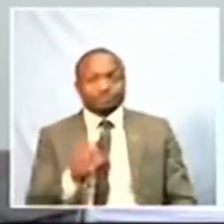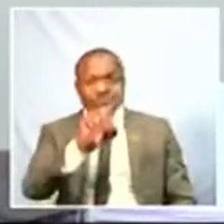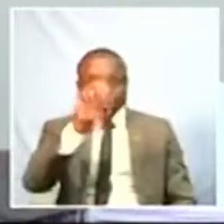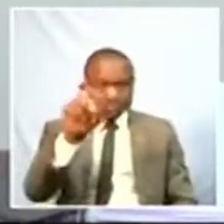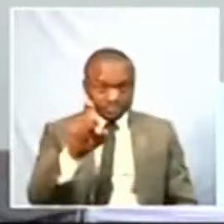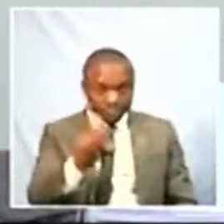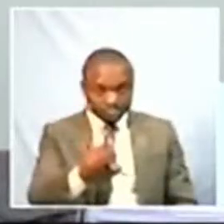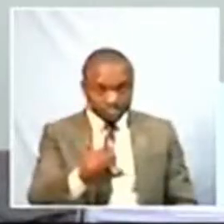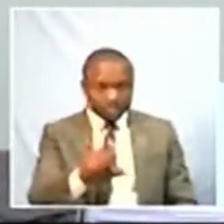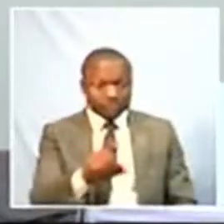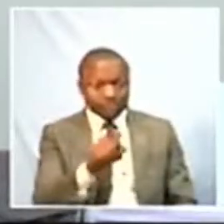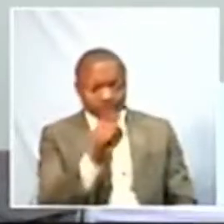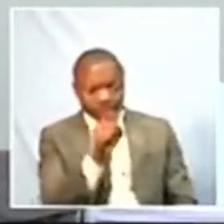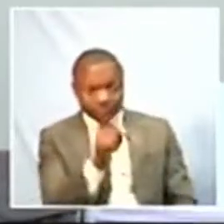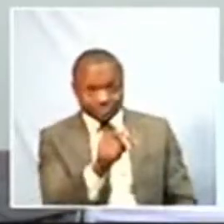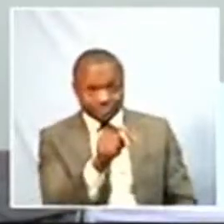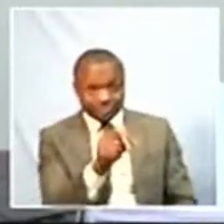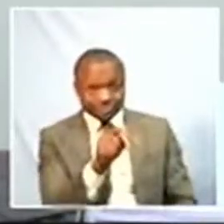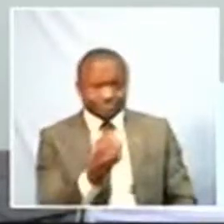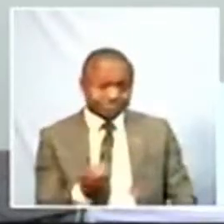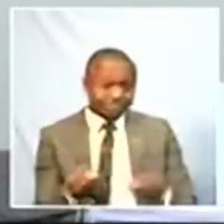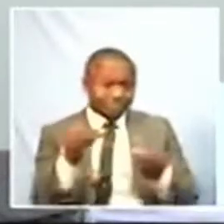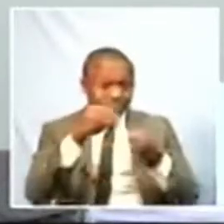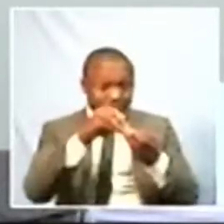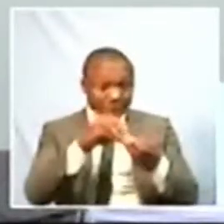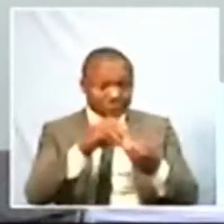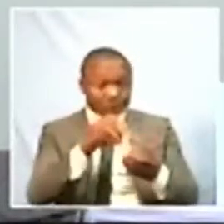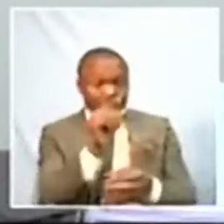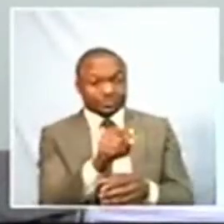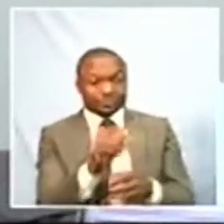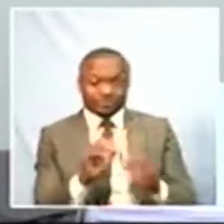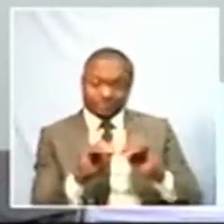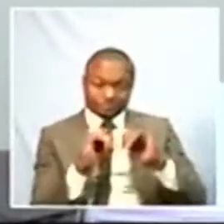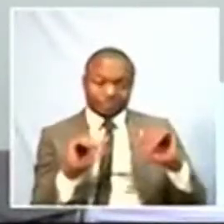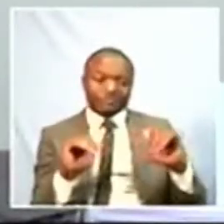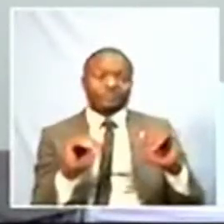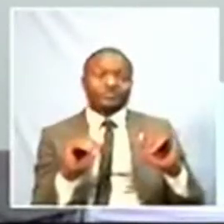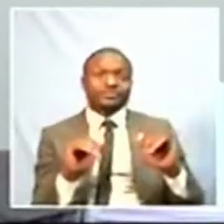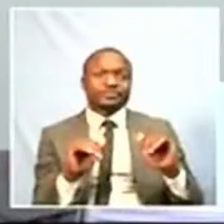was, are you adding that one or that one is separate?